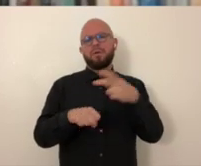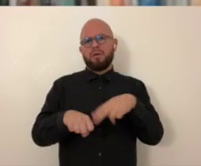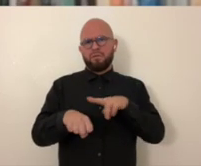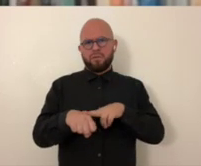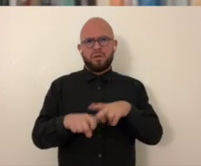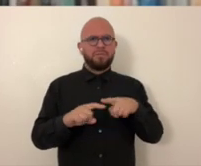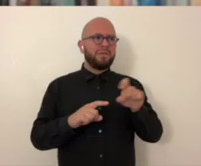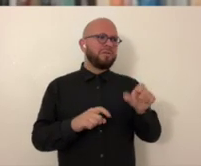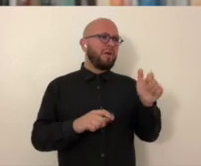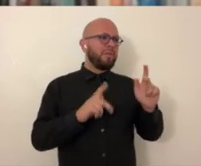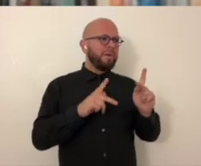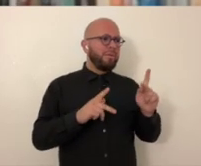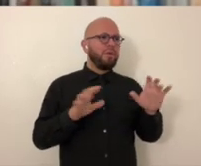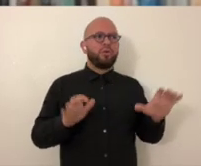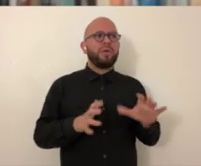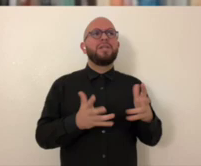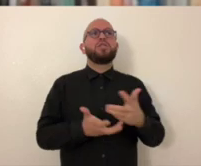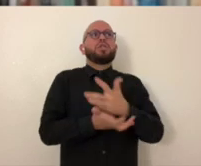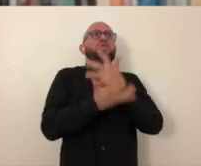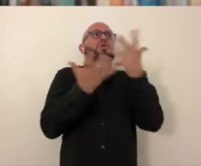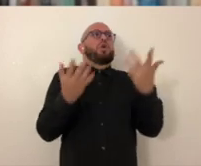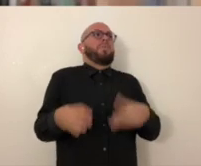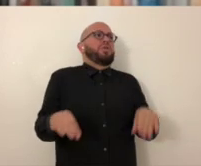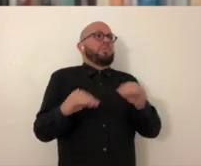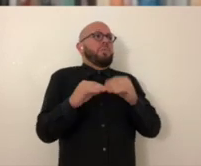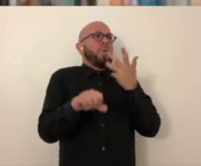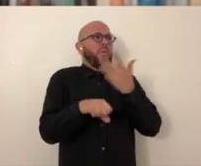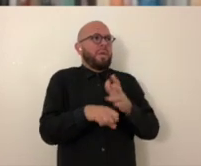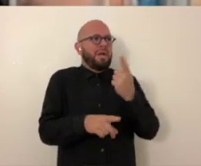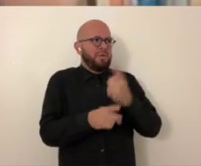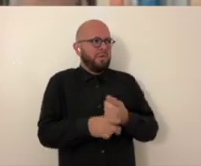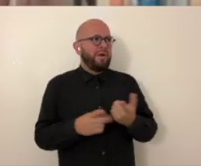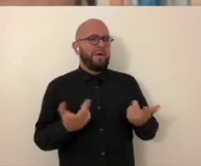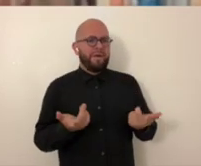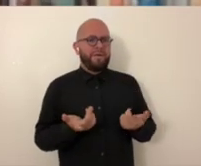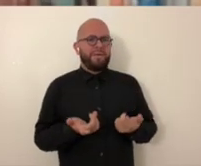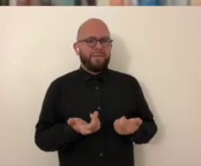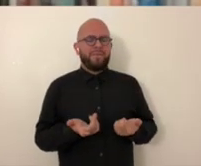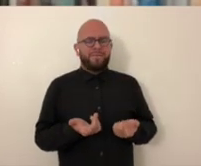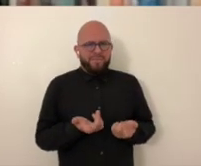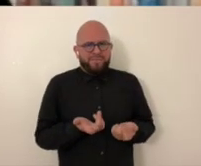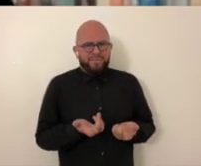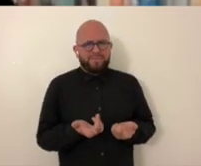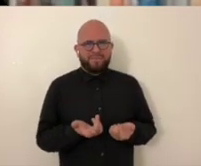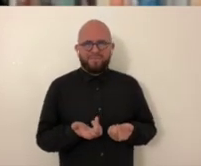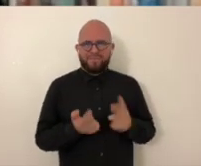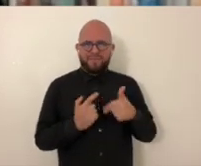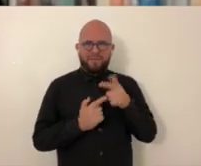all of it is a problem, of course. And there are people who are doing so much more